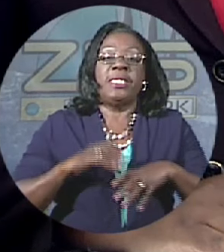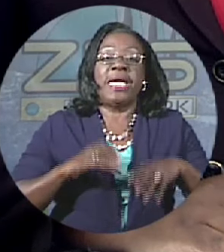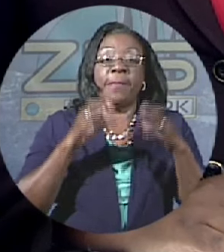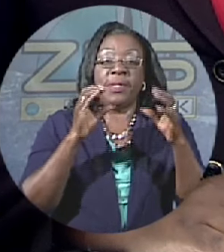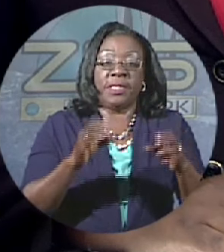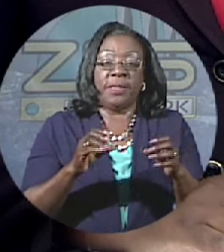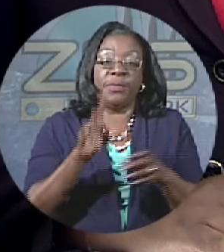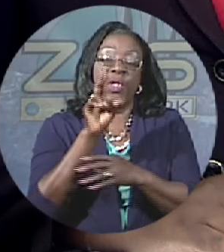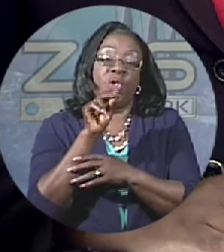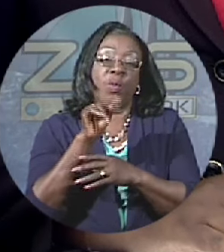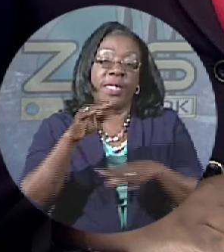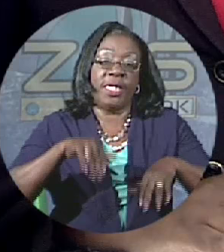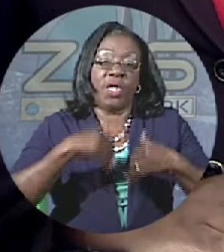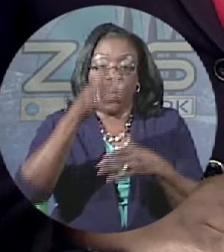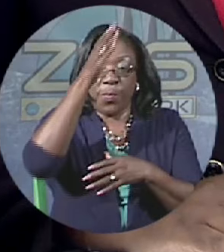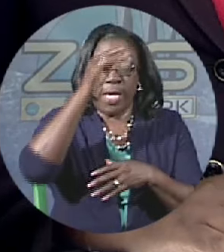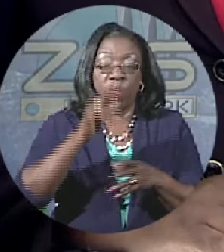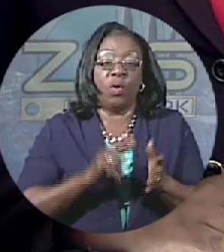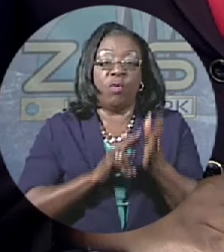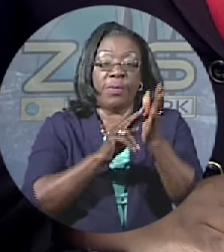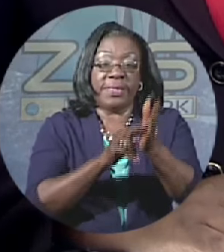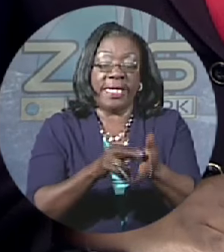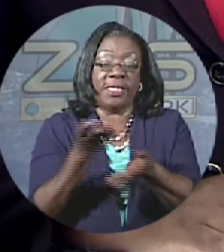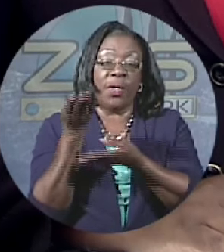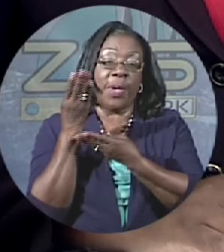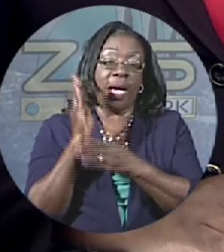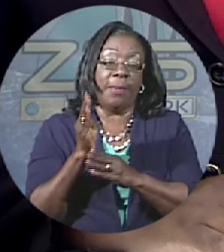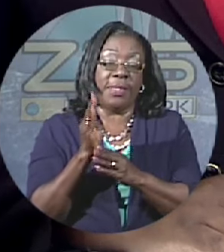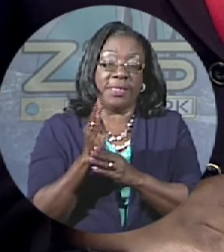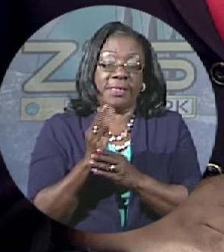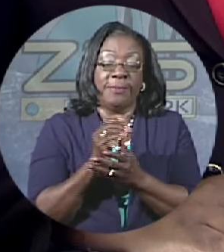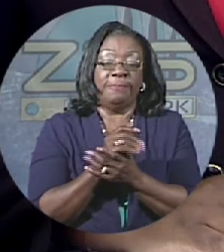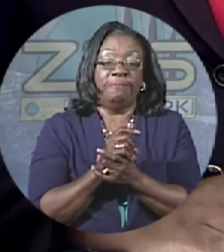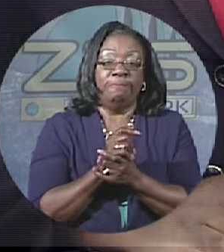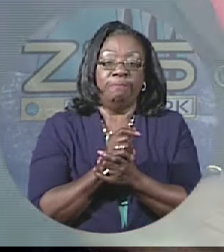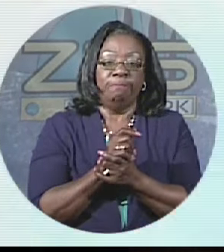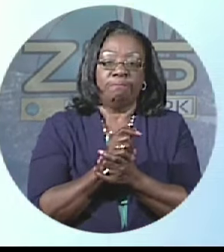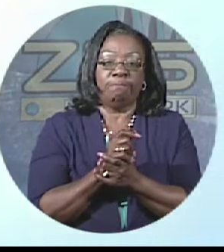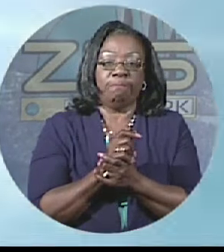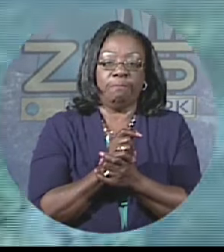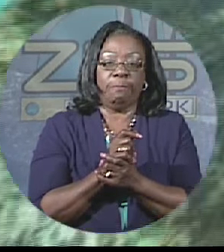in the fierce two-day competition. Siaska Adderley spoke with a few of them.